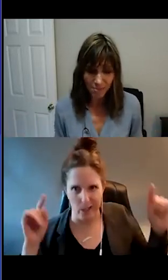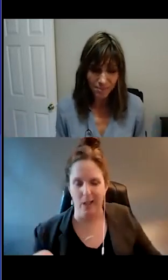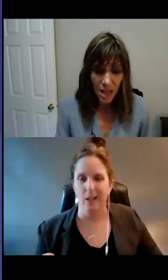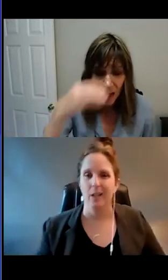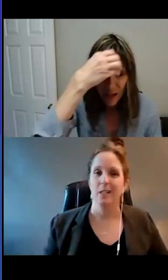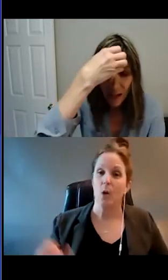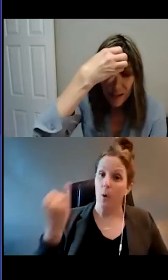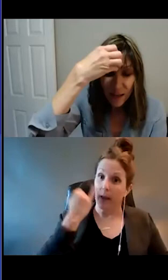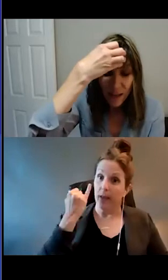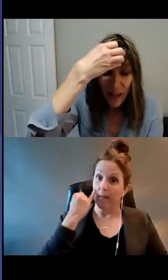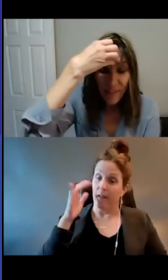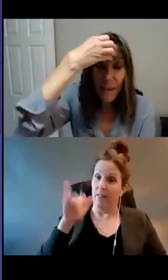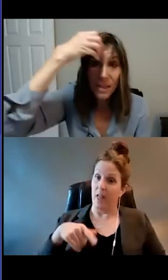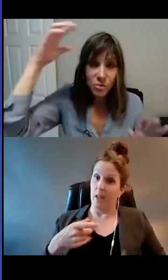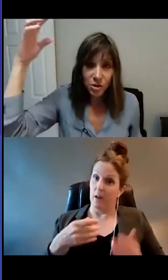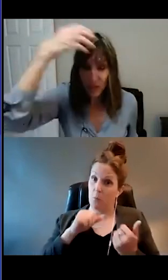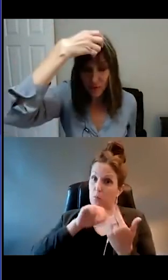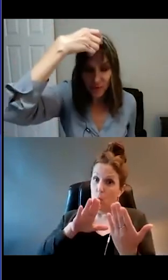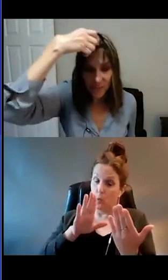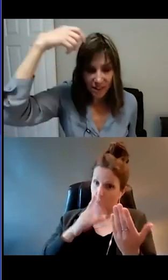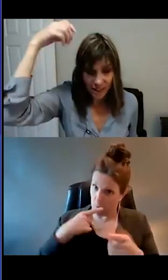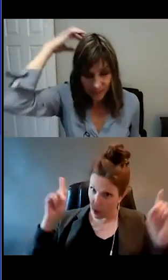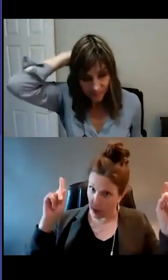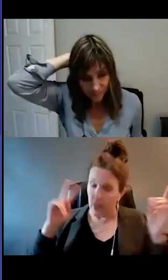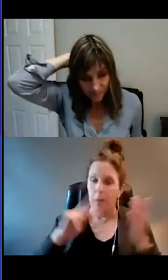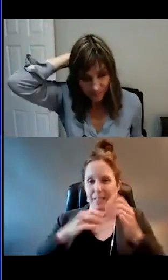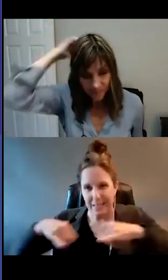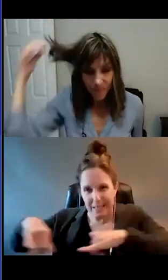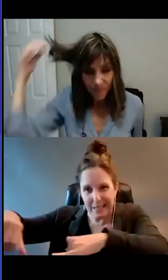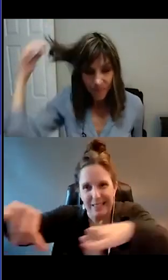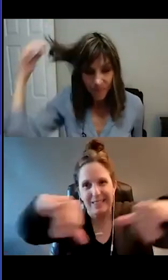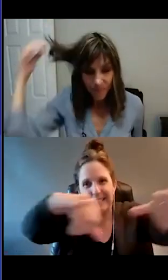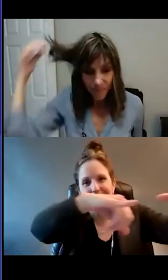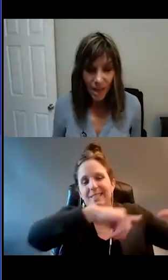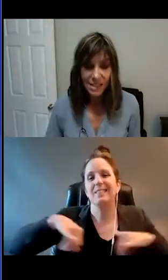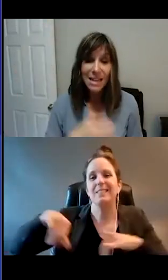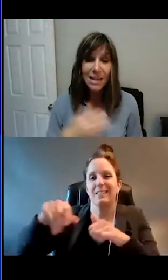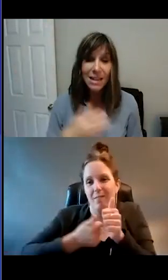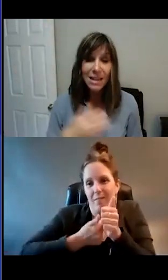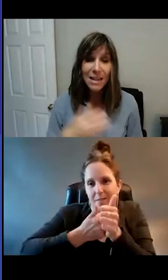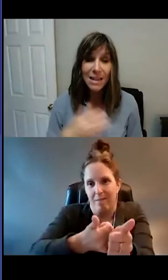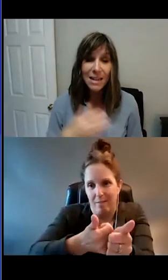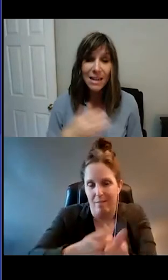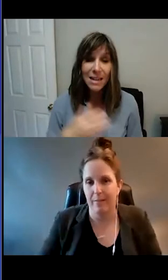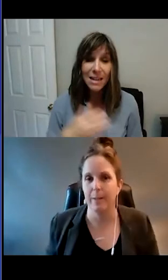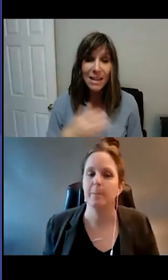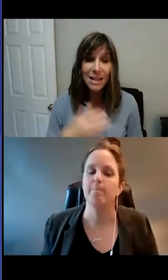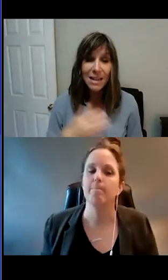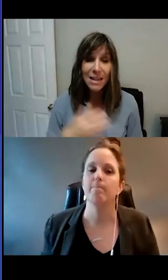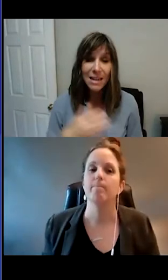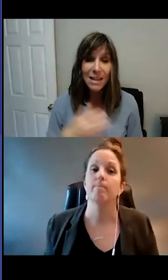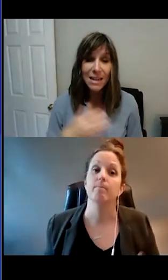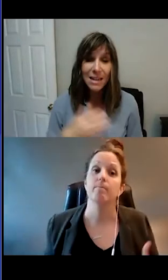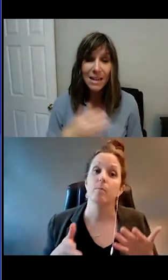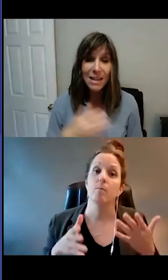same way. That means we're doing it with fidelity. Examples of organizational drivers that we can use to help